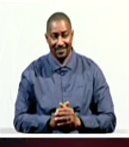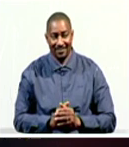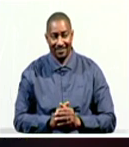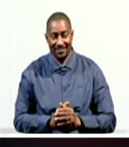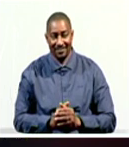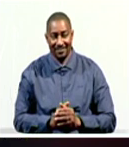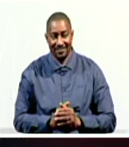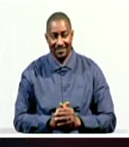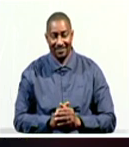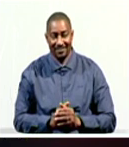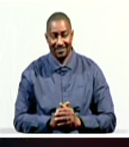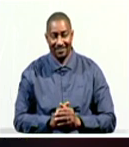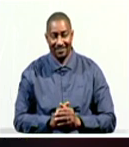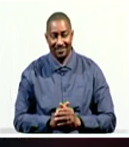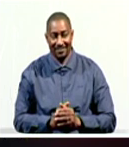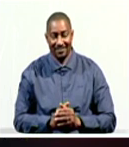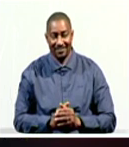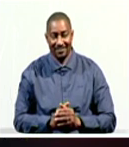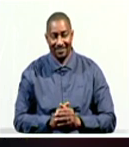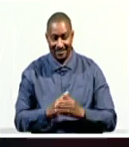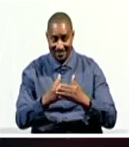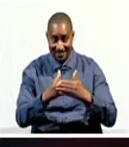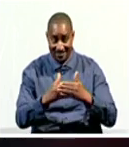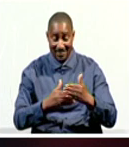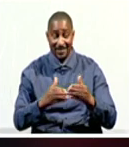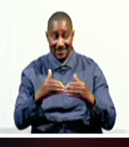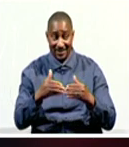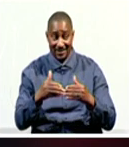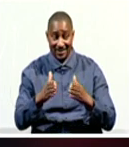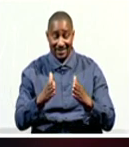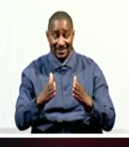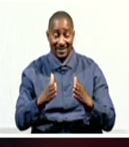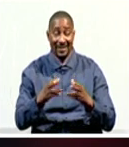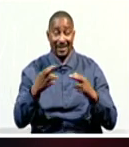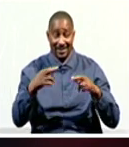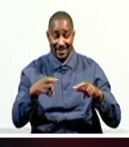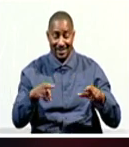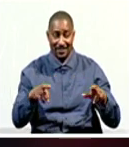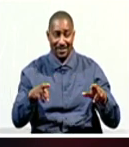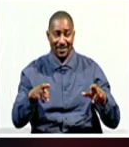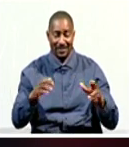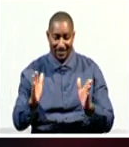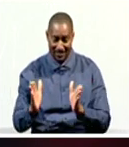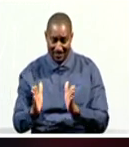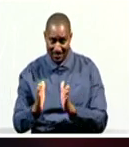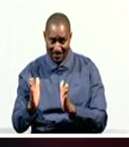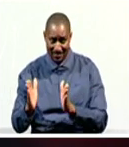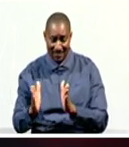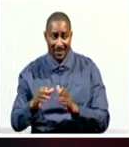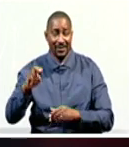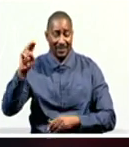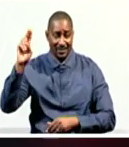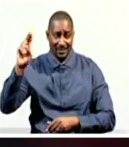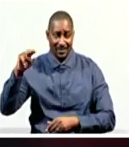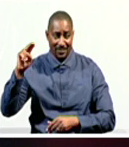I must mention that the Harambee Prosperity Plan as a policy, I do believe and I think that